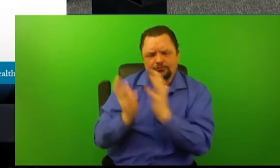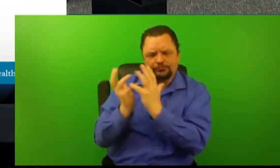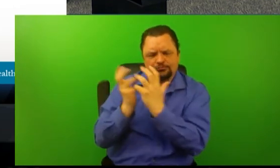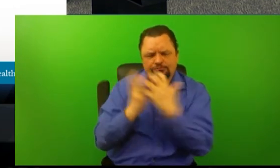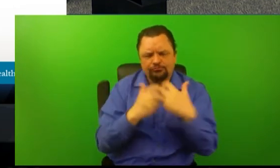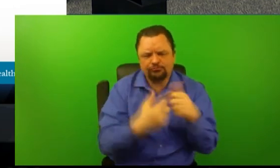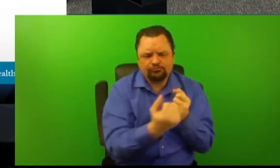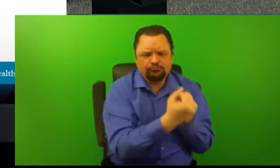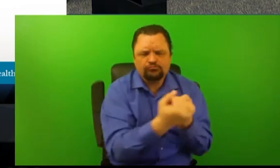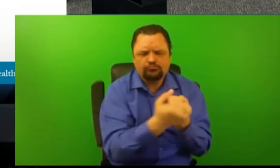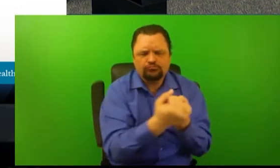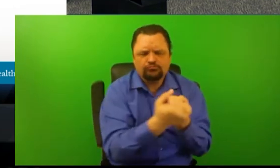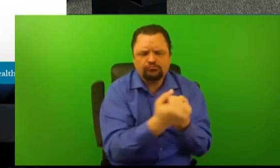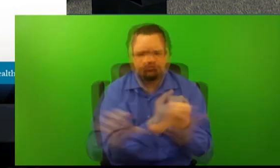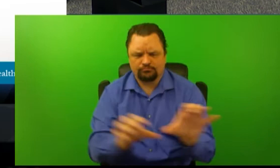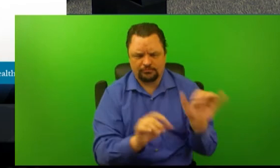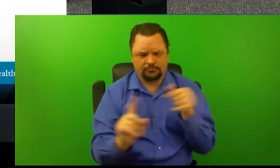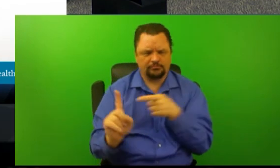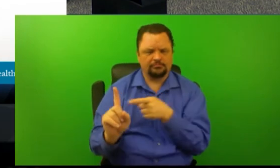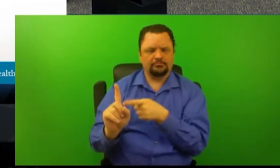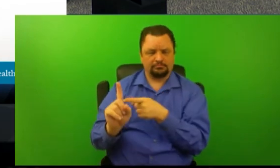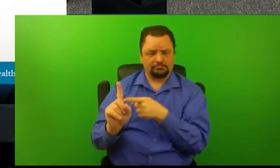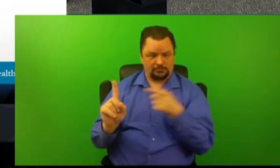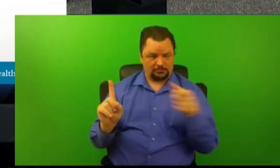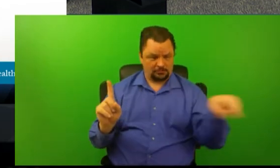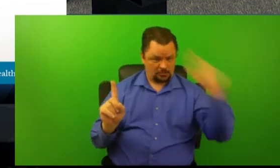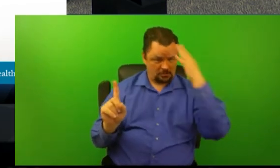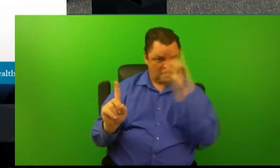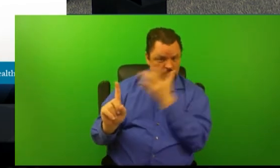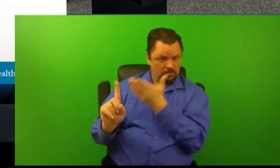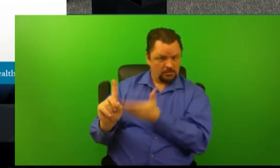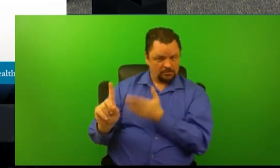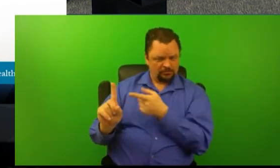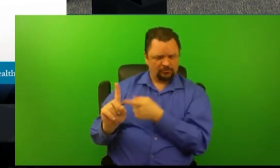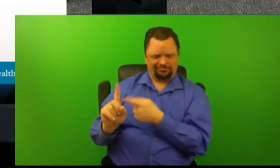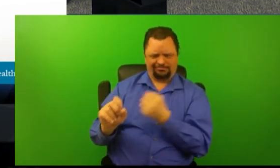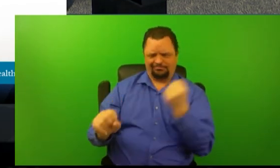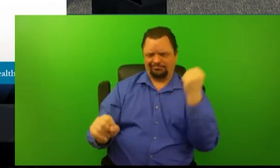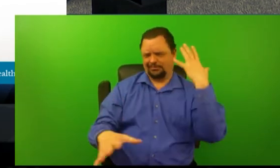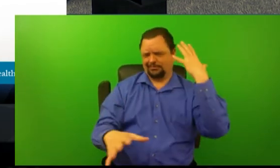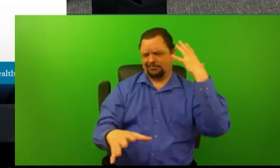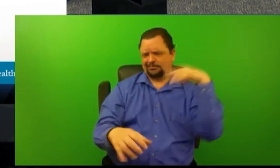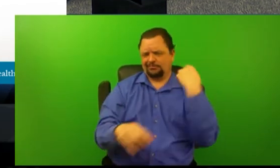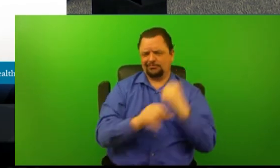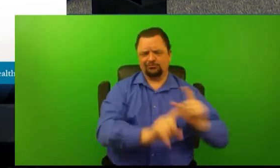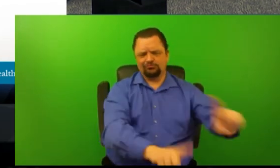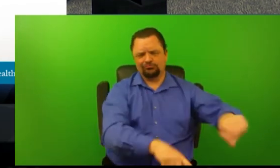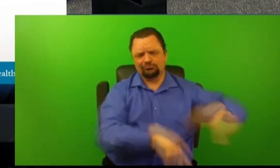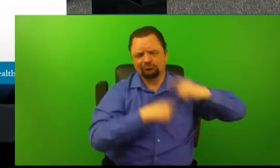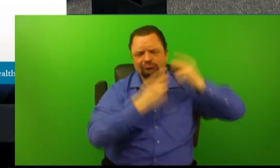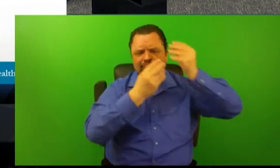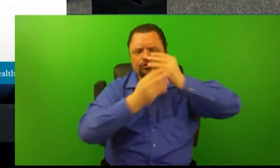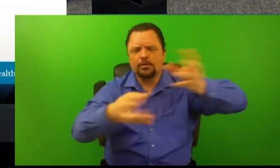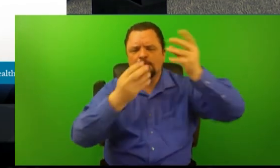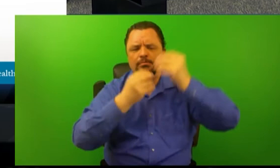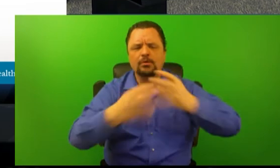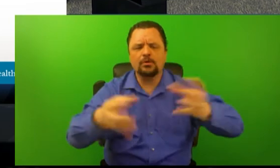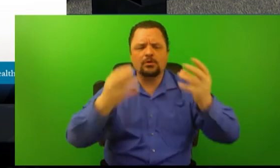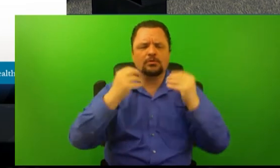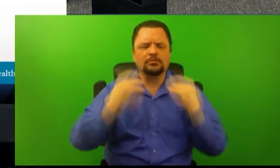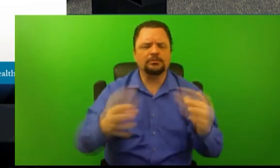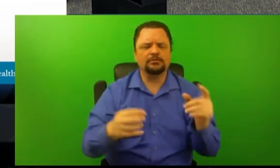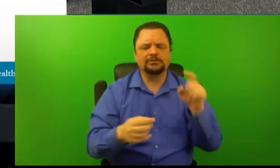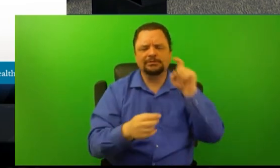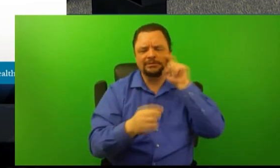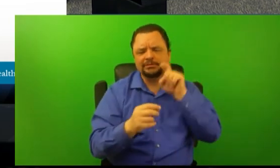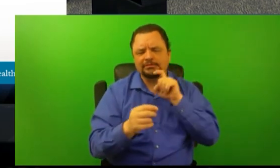for the number of years that she has reported to us on efforts around teen suicide prevention and her work leading those efforts.